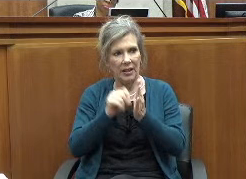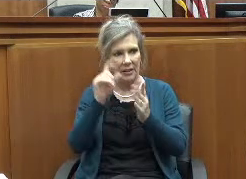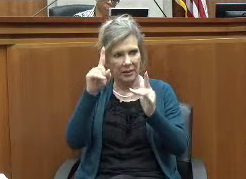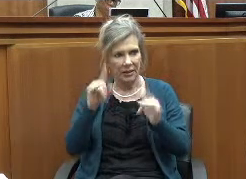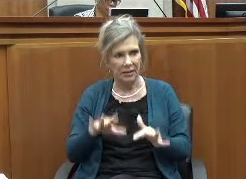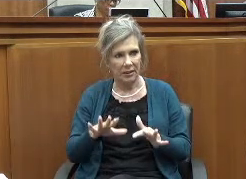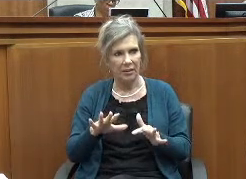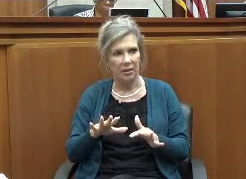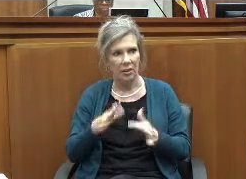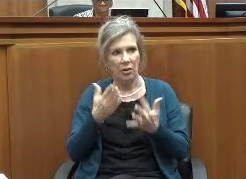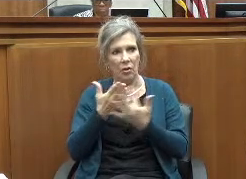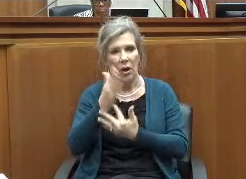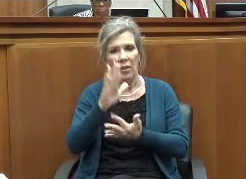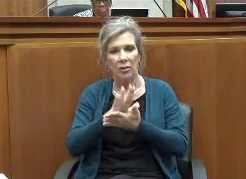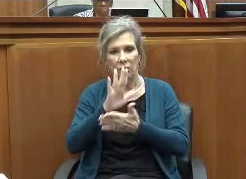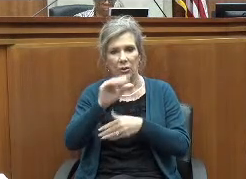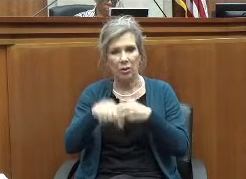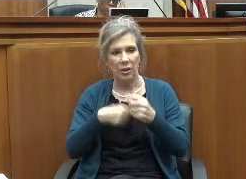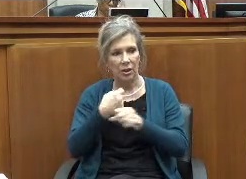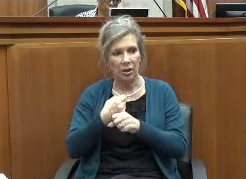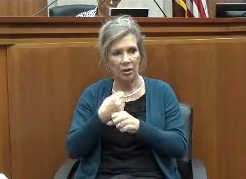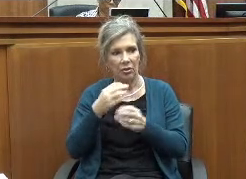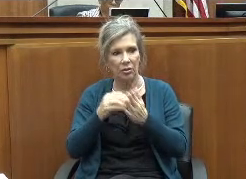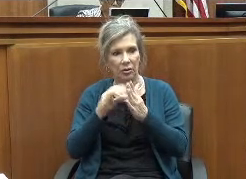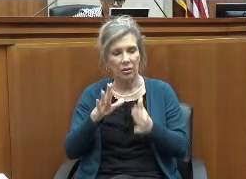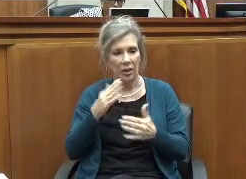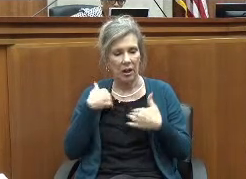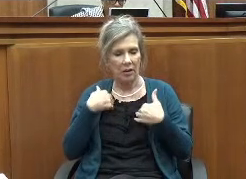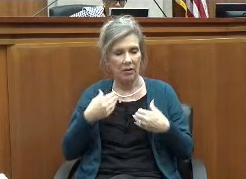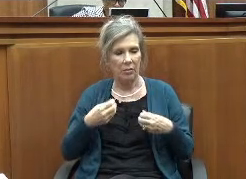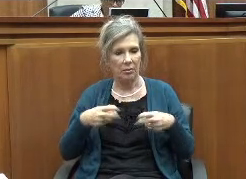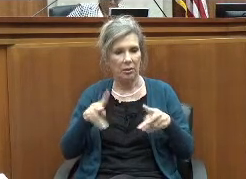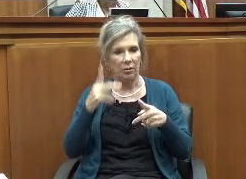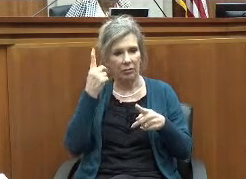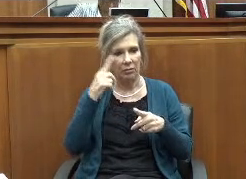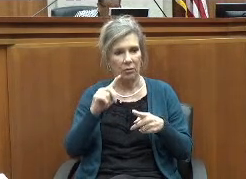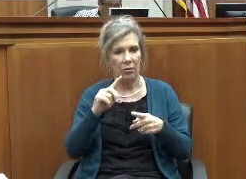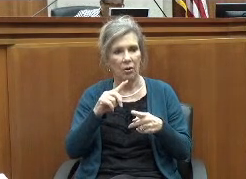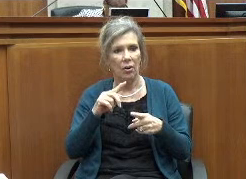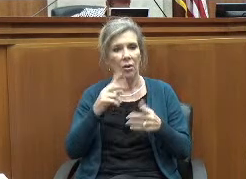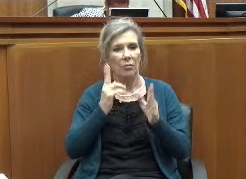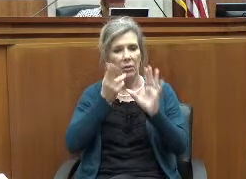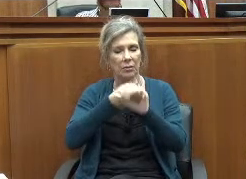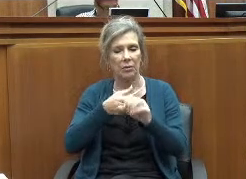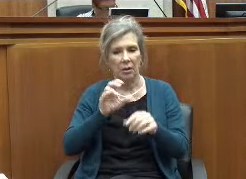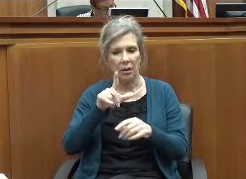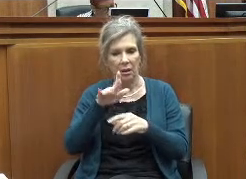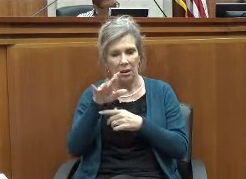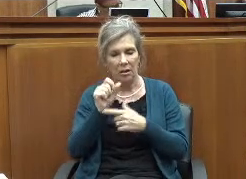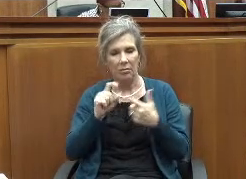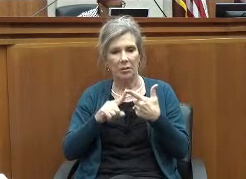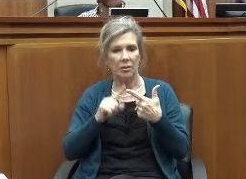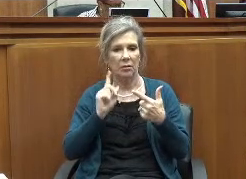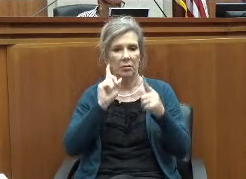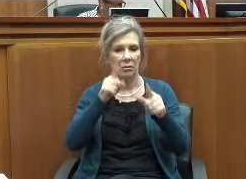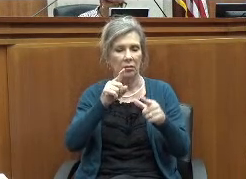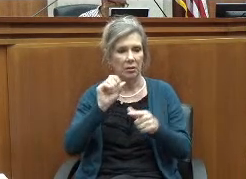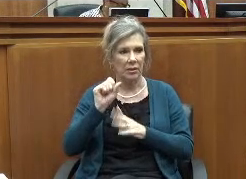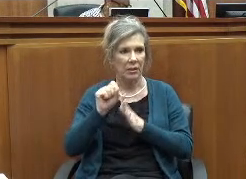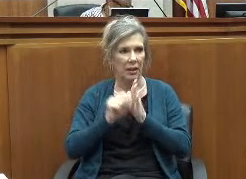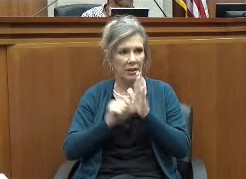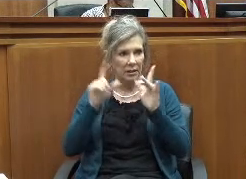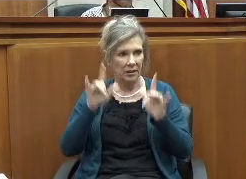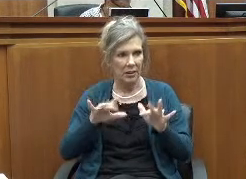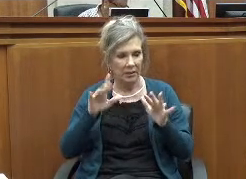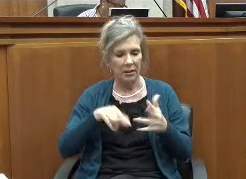have an opportunity to earn innovative engagement badges for participating in clubs and activities, attending state testing, active